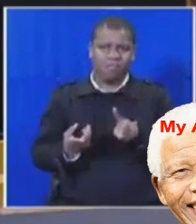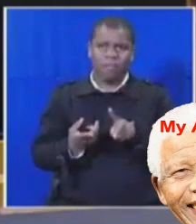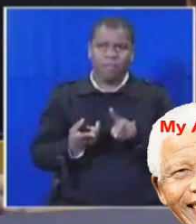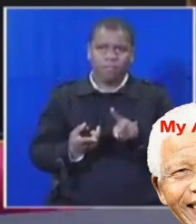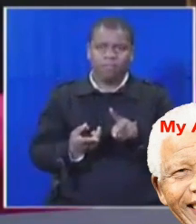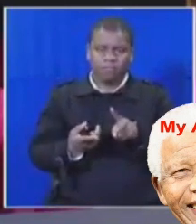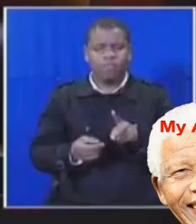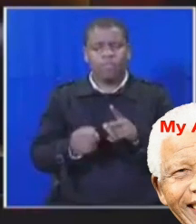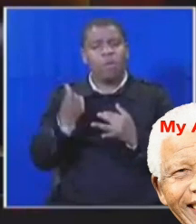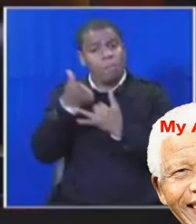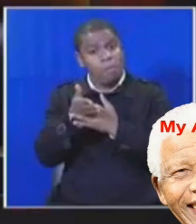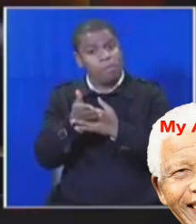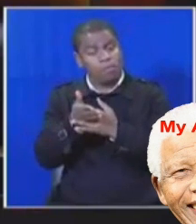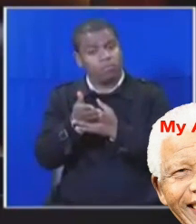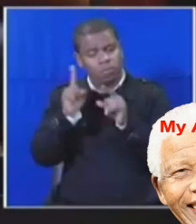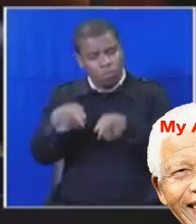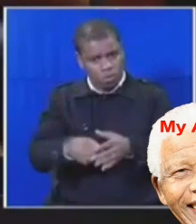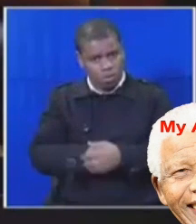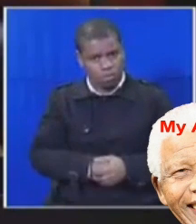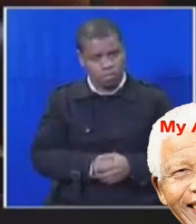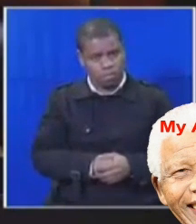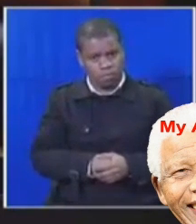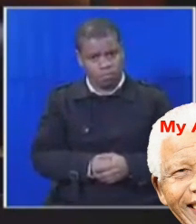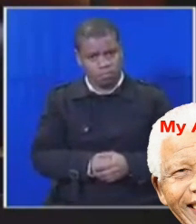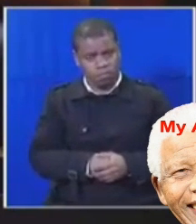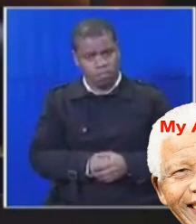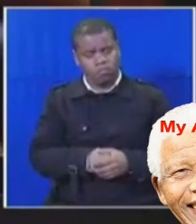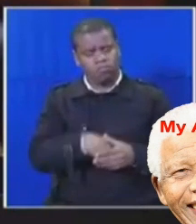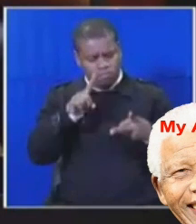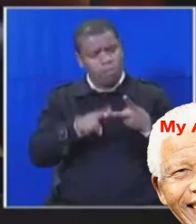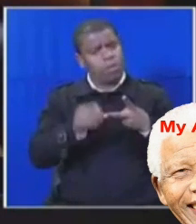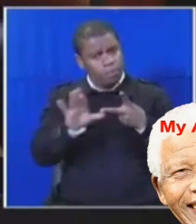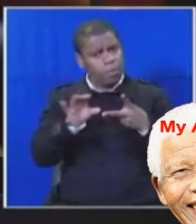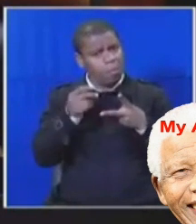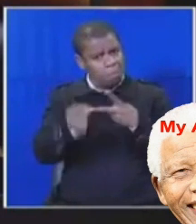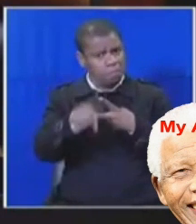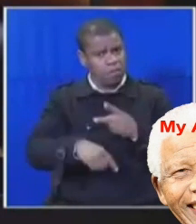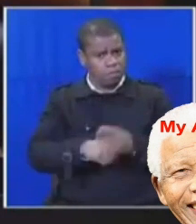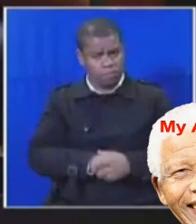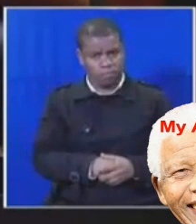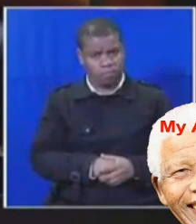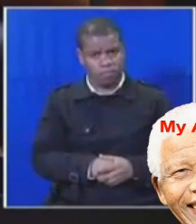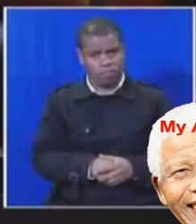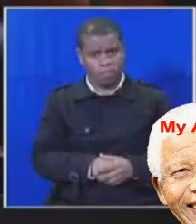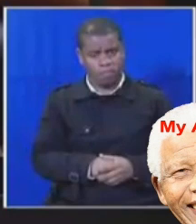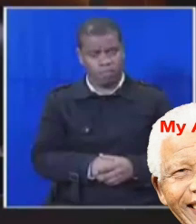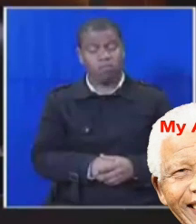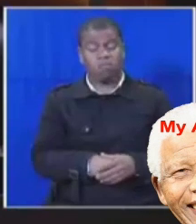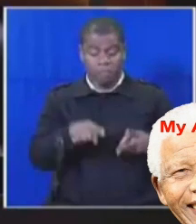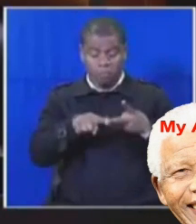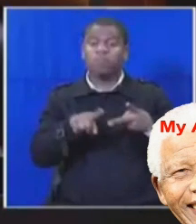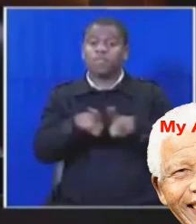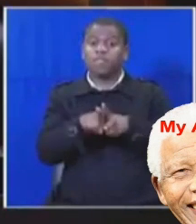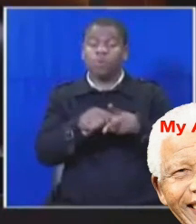of Order, PD. honorable So, member. but no capacity of violence. Order. You must withdraw that quickly. Honorable member, you are now straying again